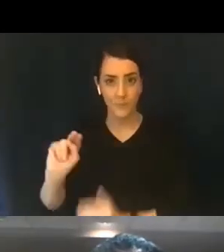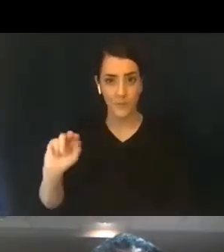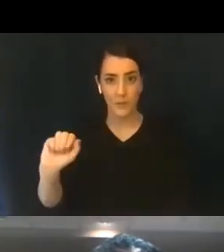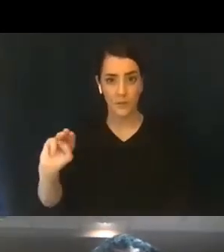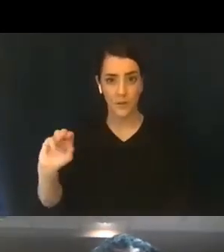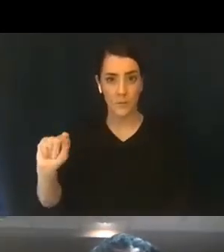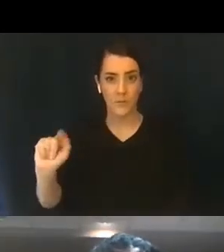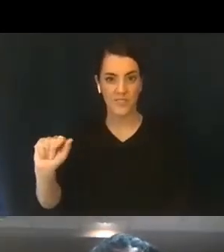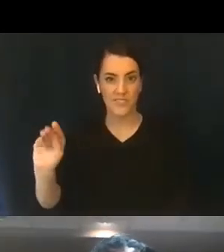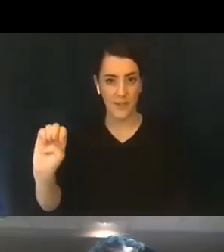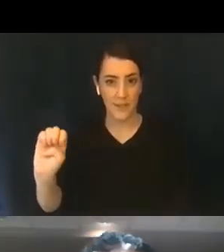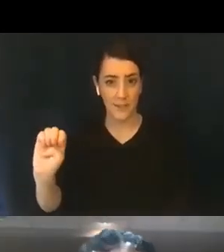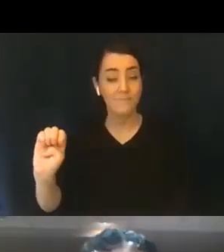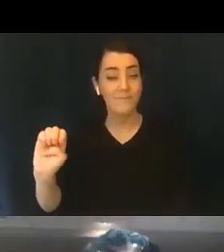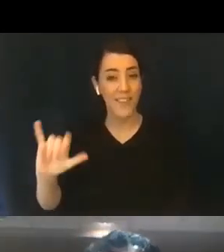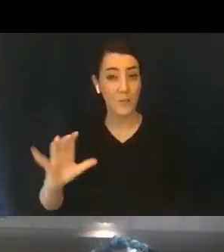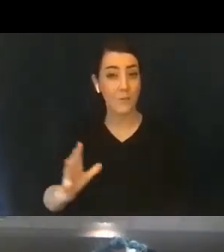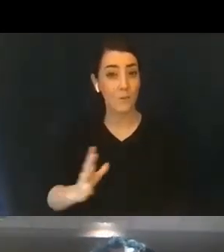Khmer. So thank you.